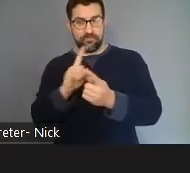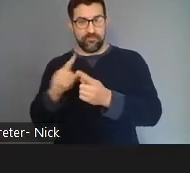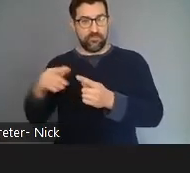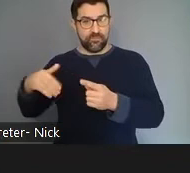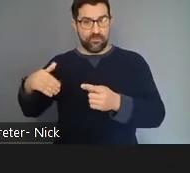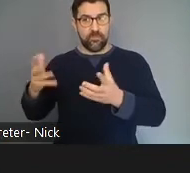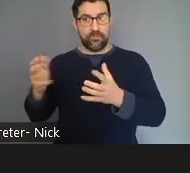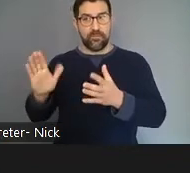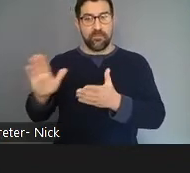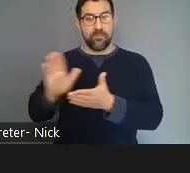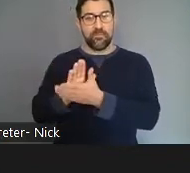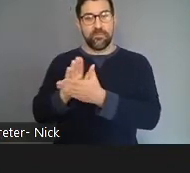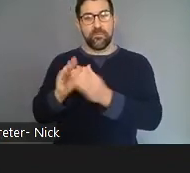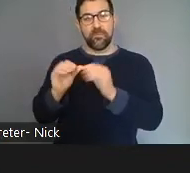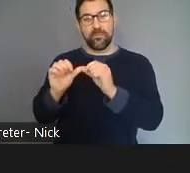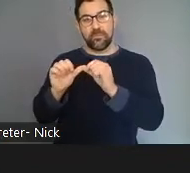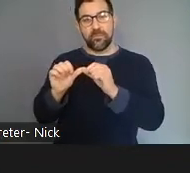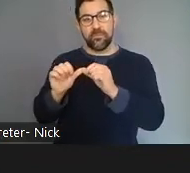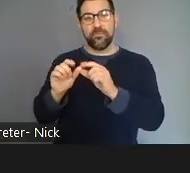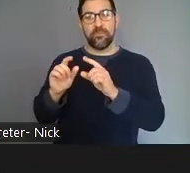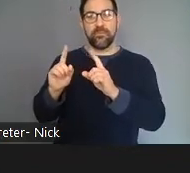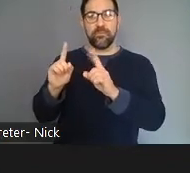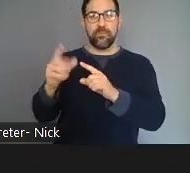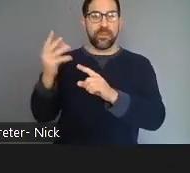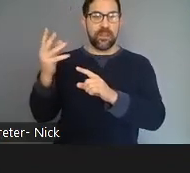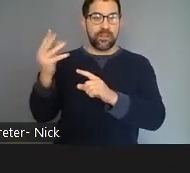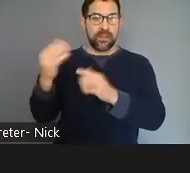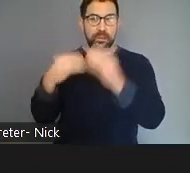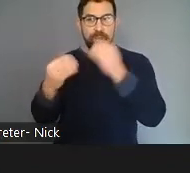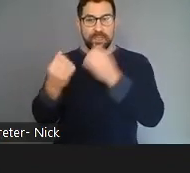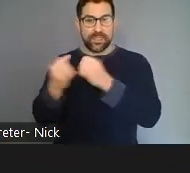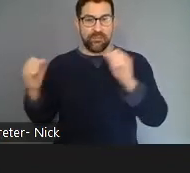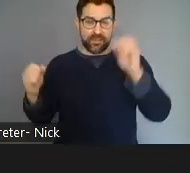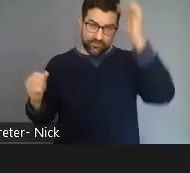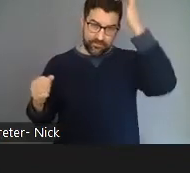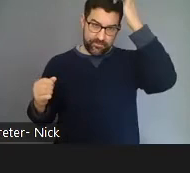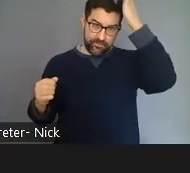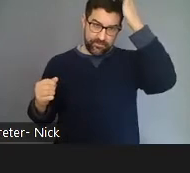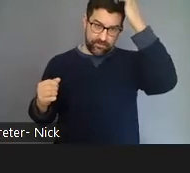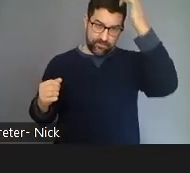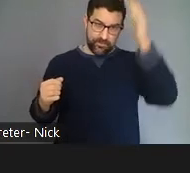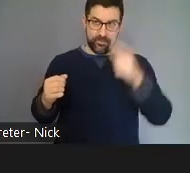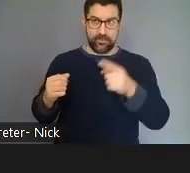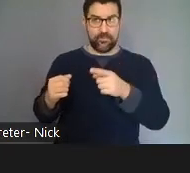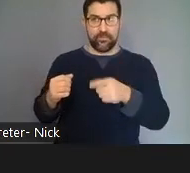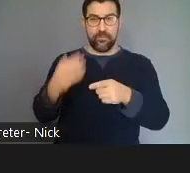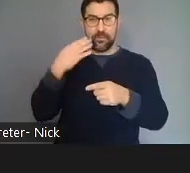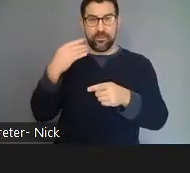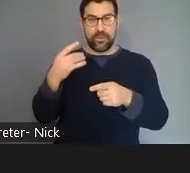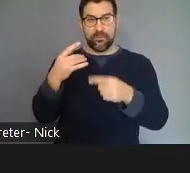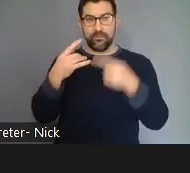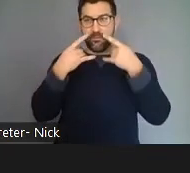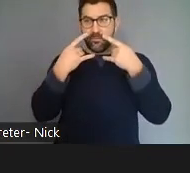school to be more consistent with them being able to go outside to eat safely. And they won't take off a mask indoors in a